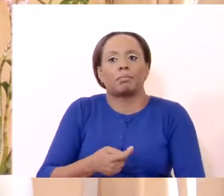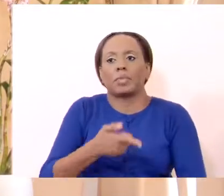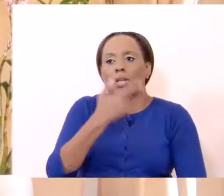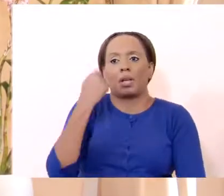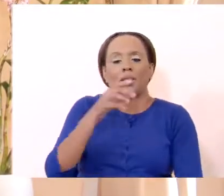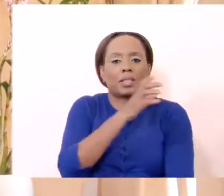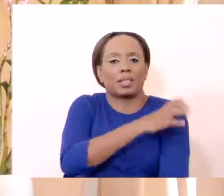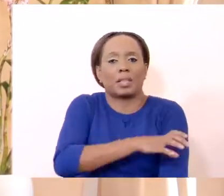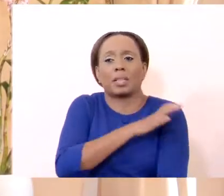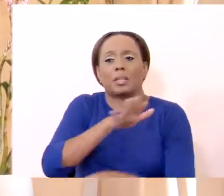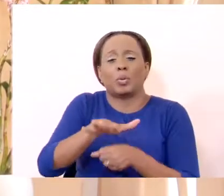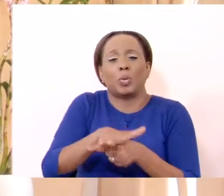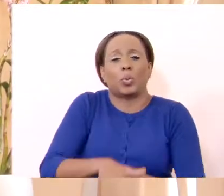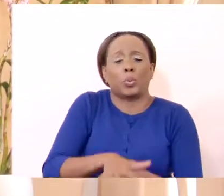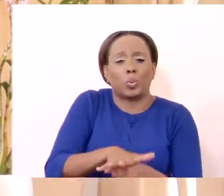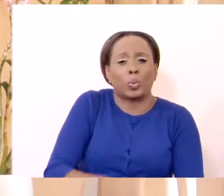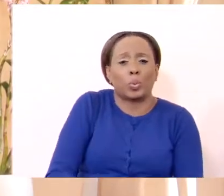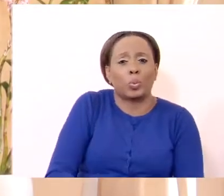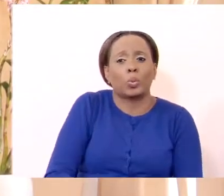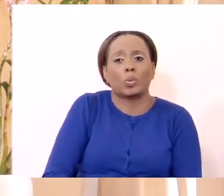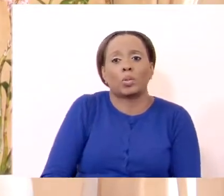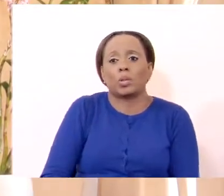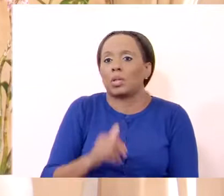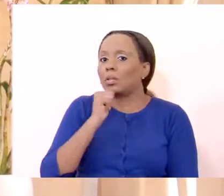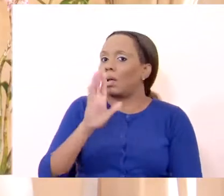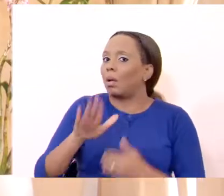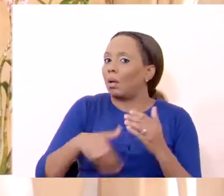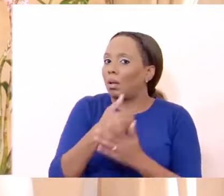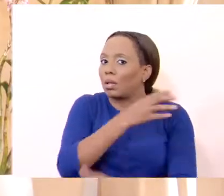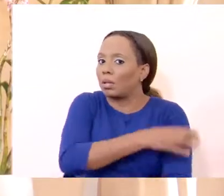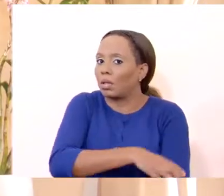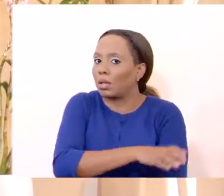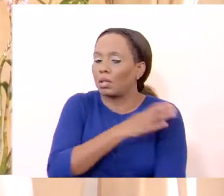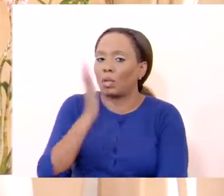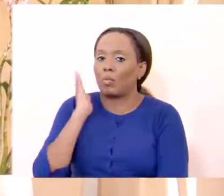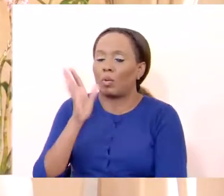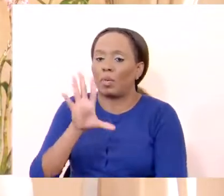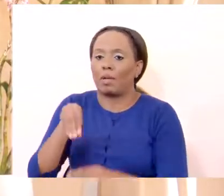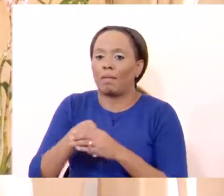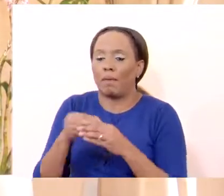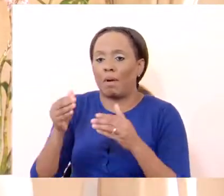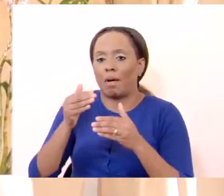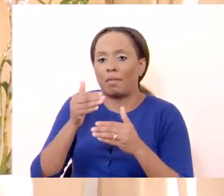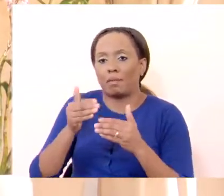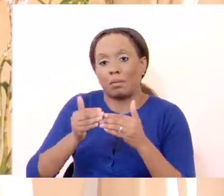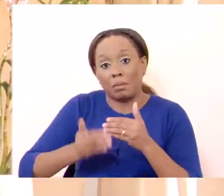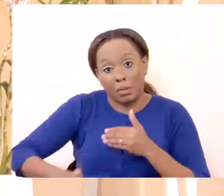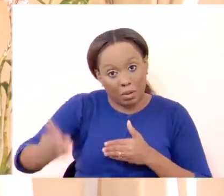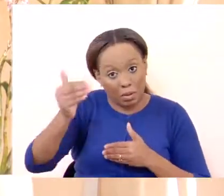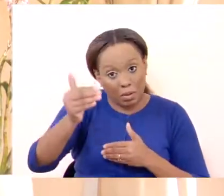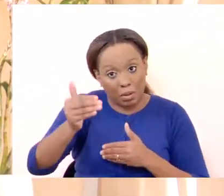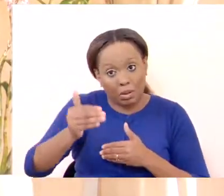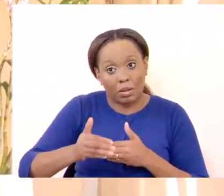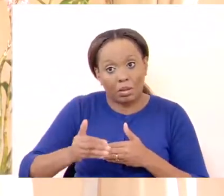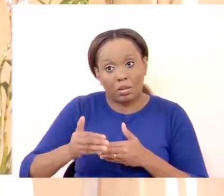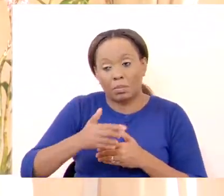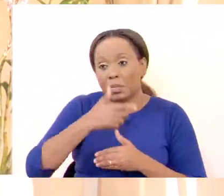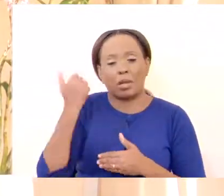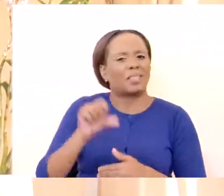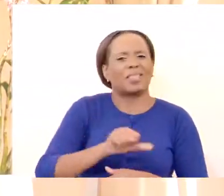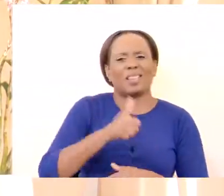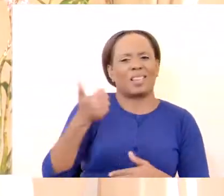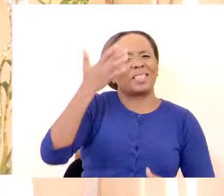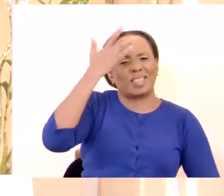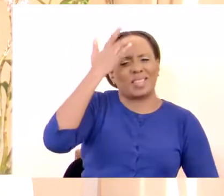polyclinics. Not all of the polyclinics will be involved in the exercise going forward because we still have to maintain other public